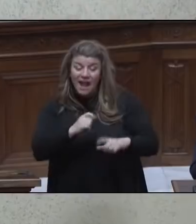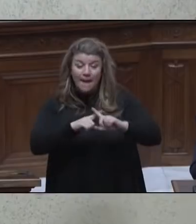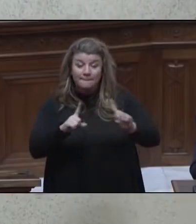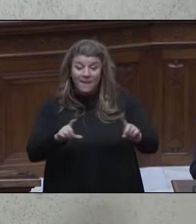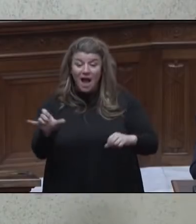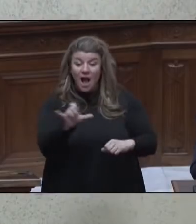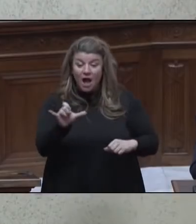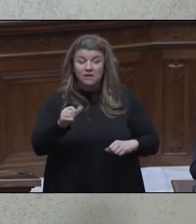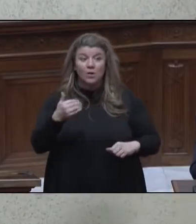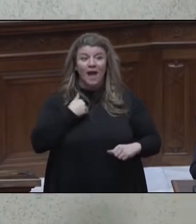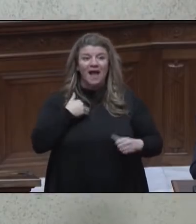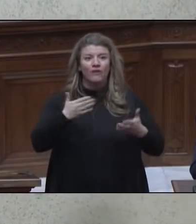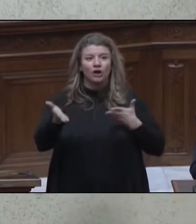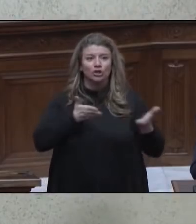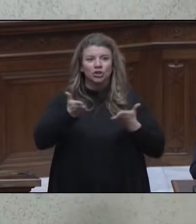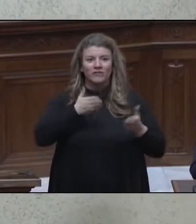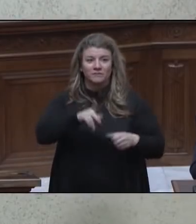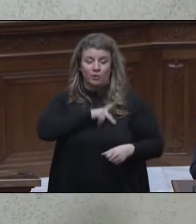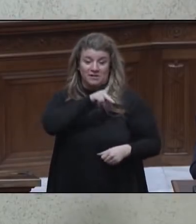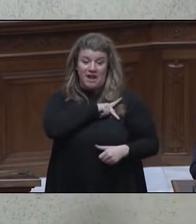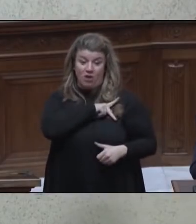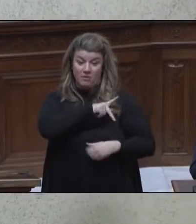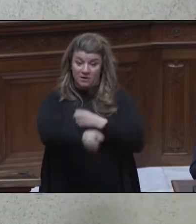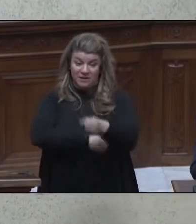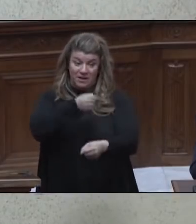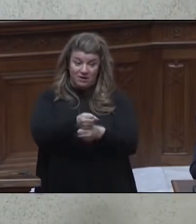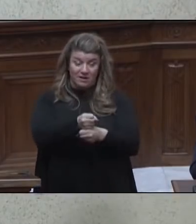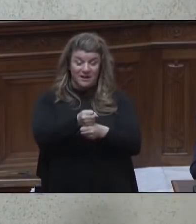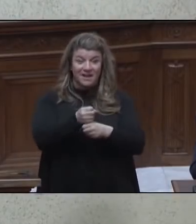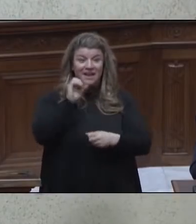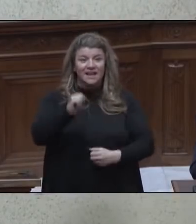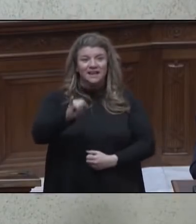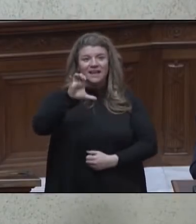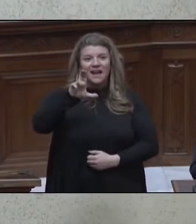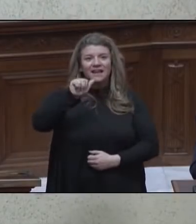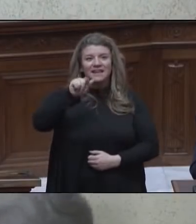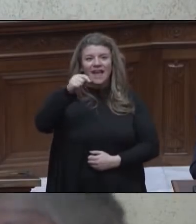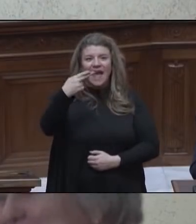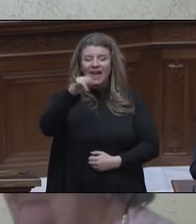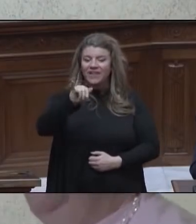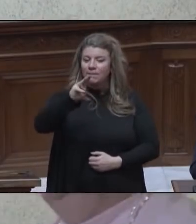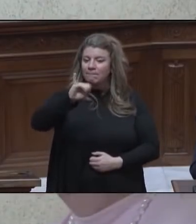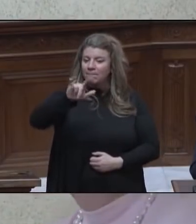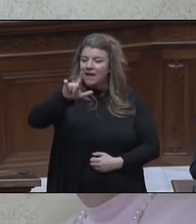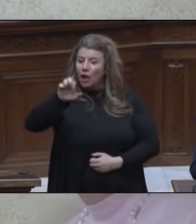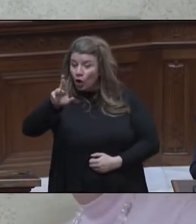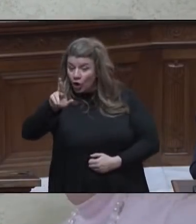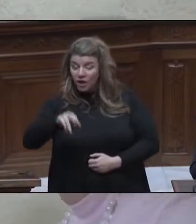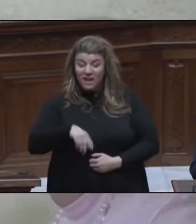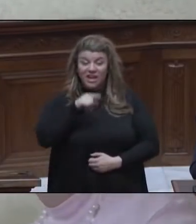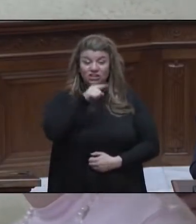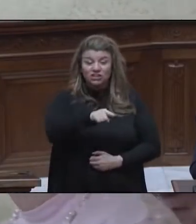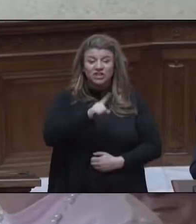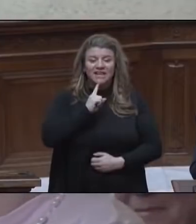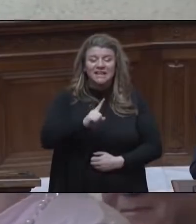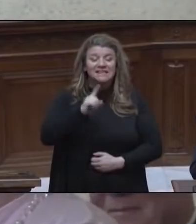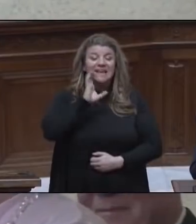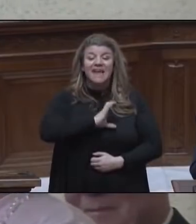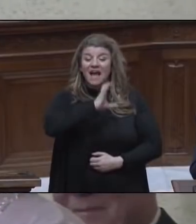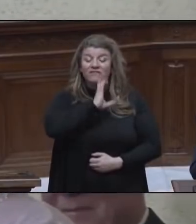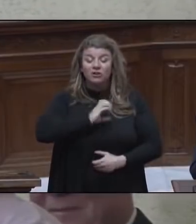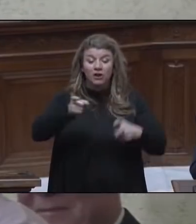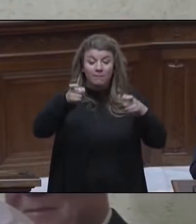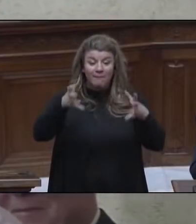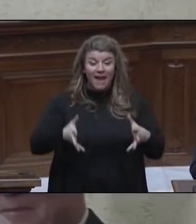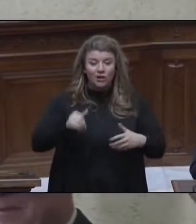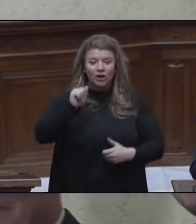we have our Service Personnel Person of the Year, and that's Kathy Miller. Kathy is a cafeteria